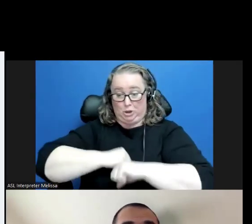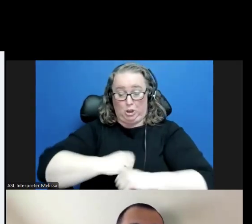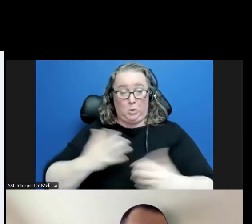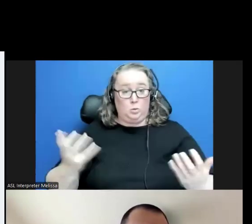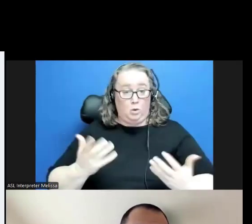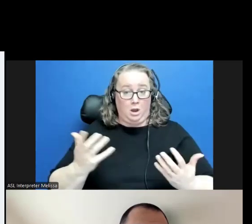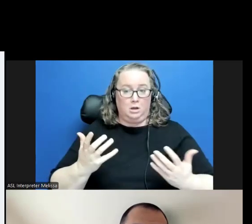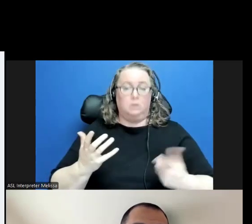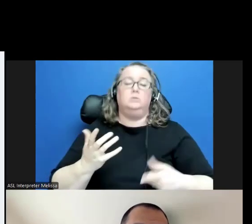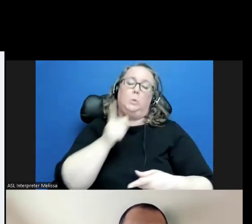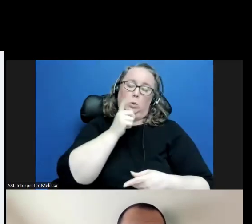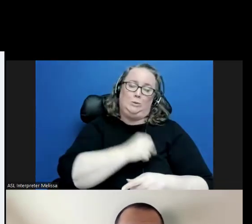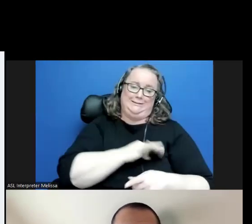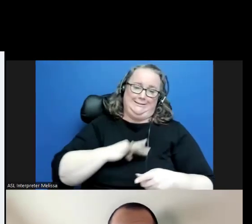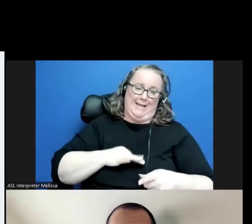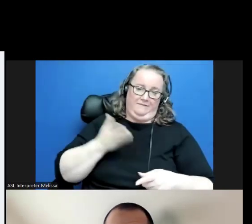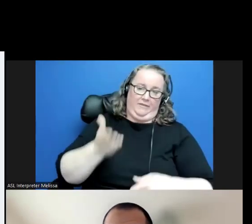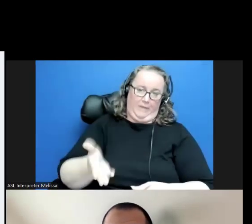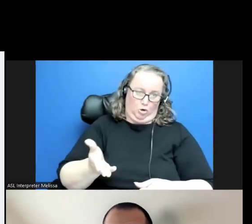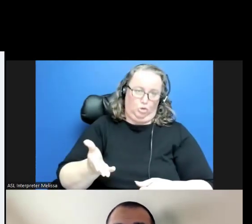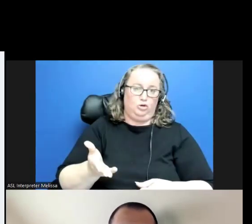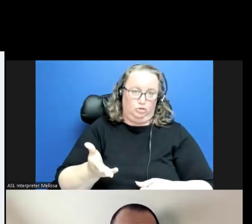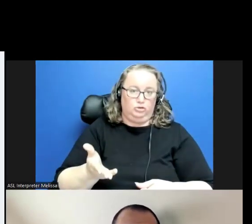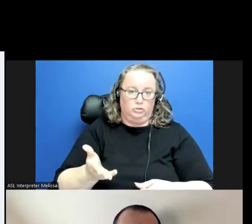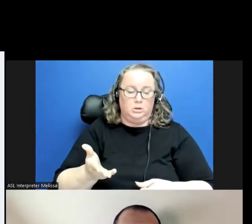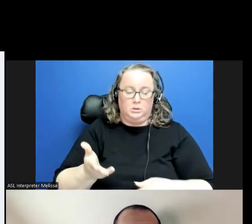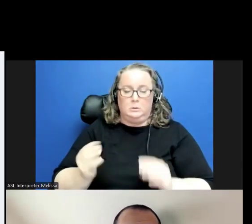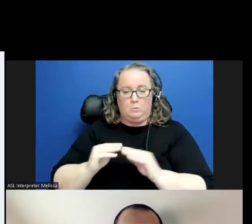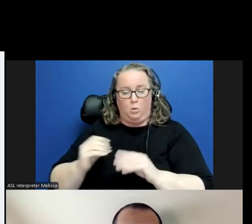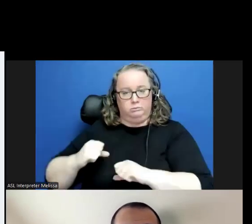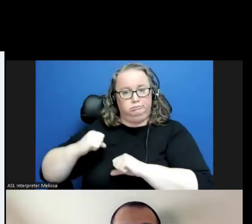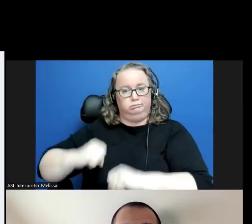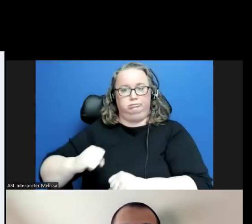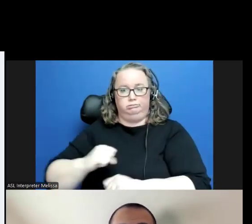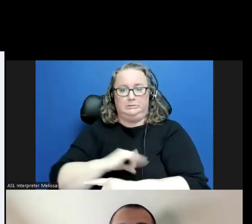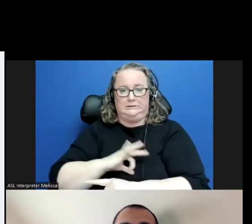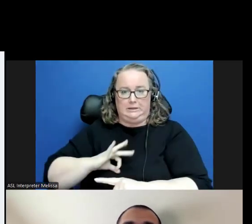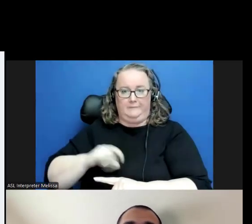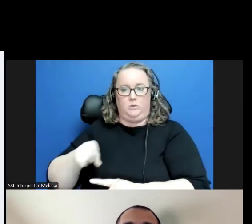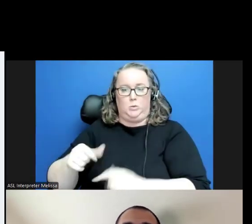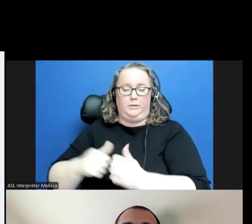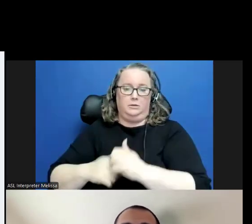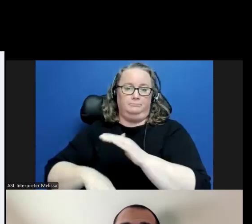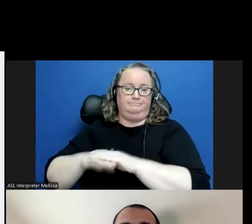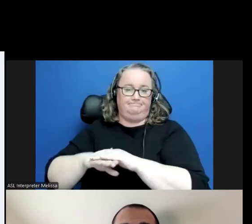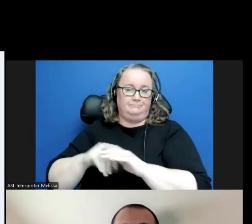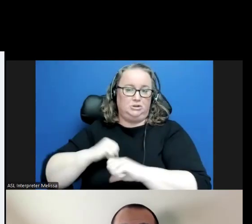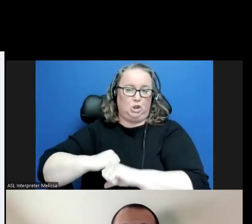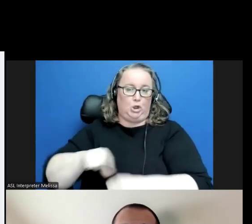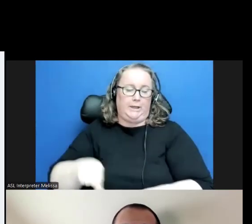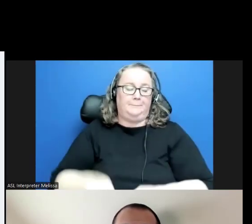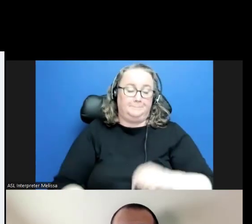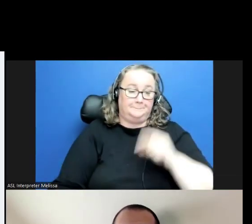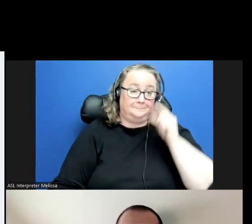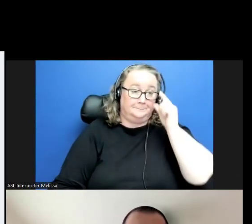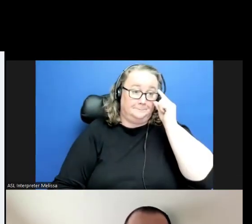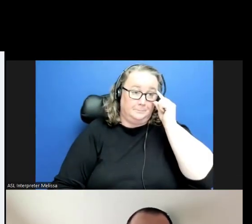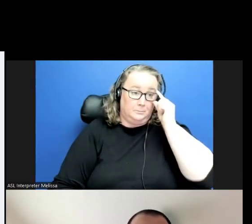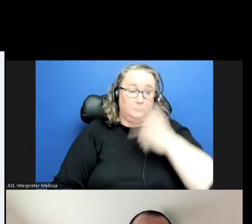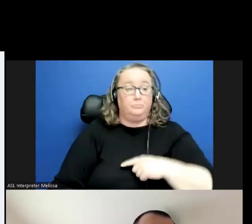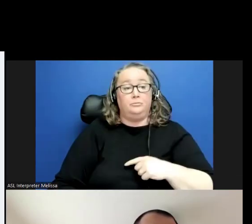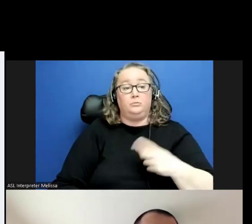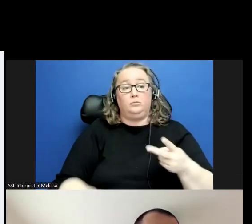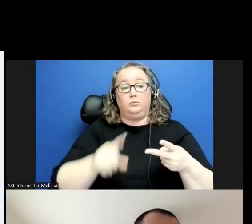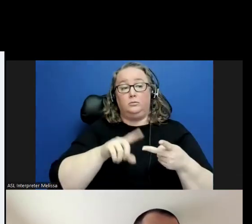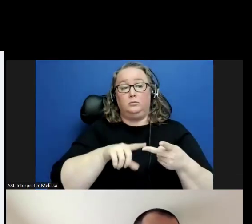the staffing level on those units. They have more security staffing on the maximum security units. And the